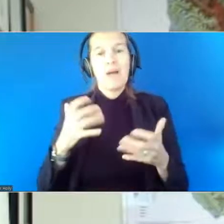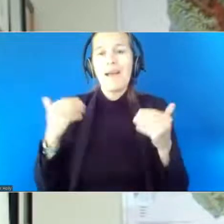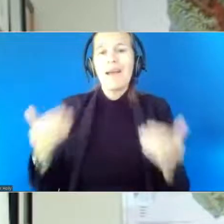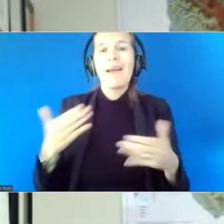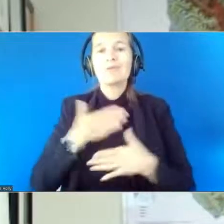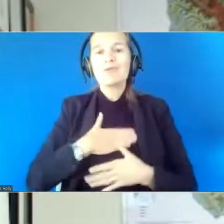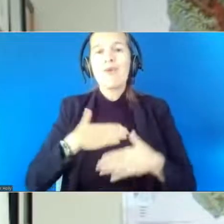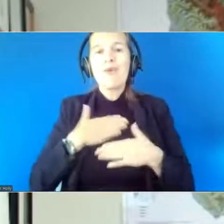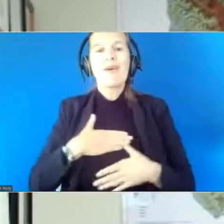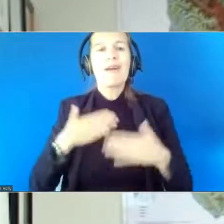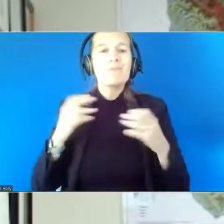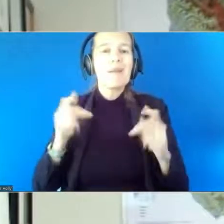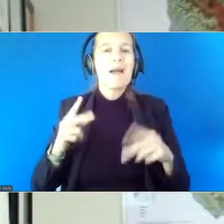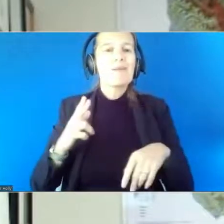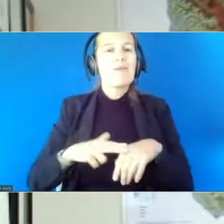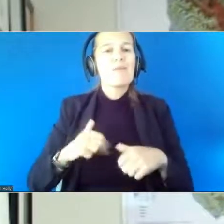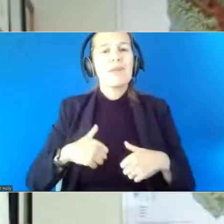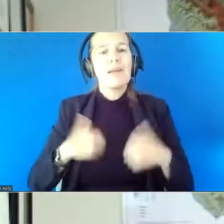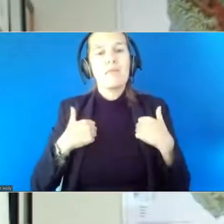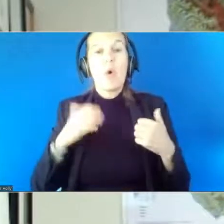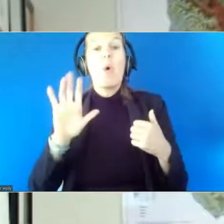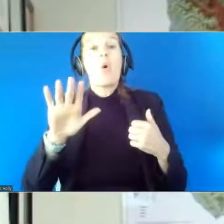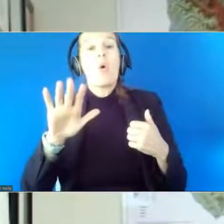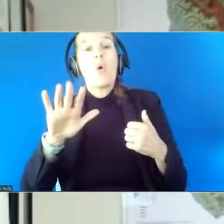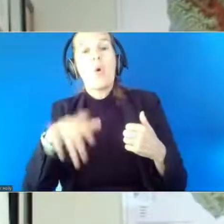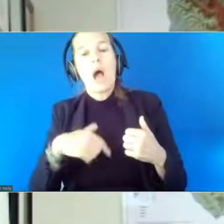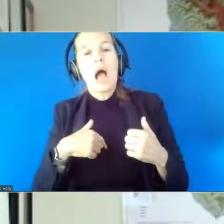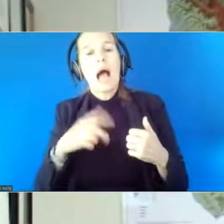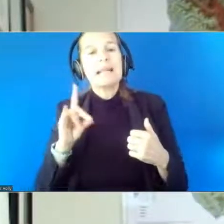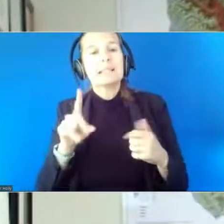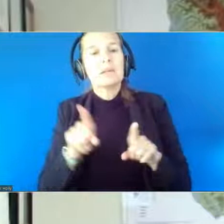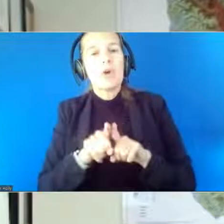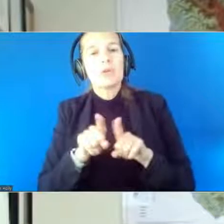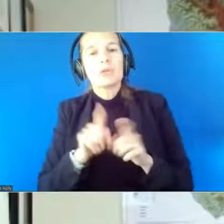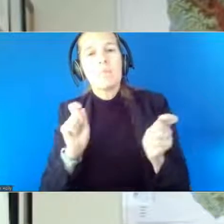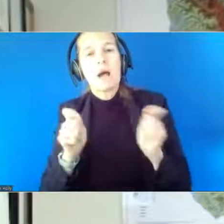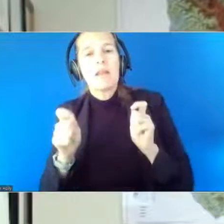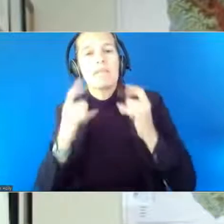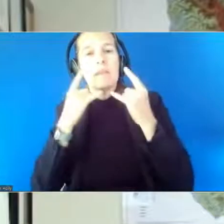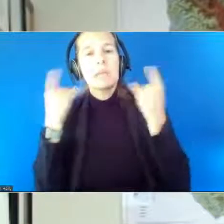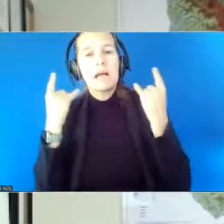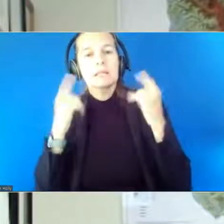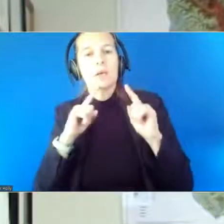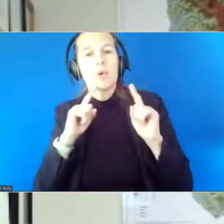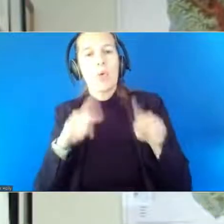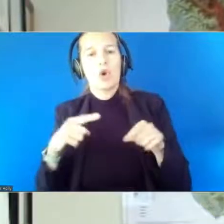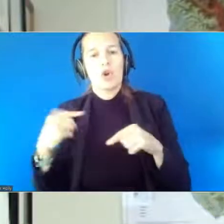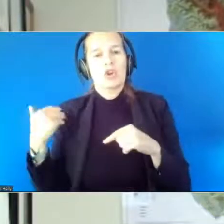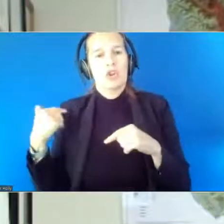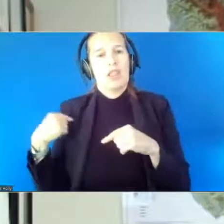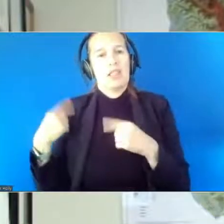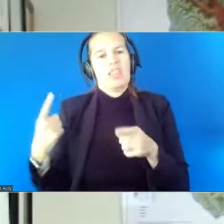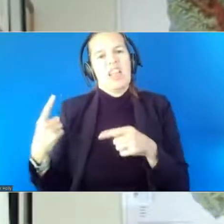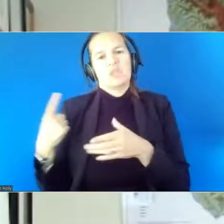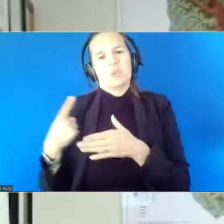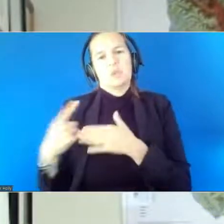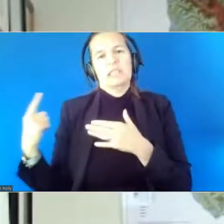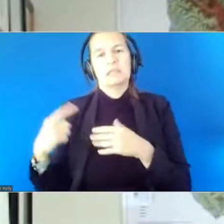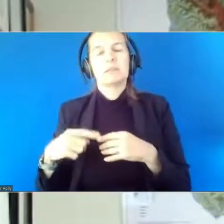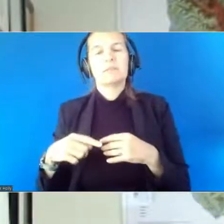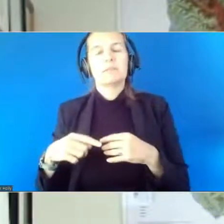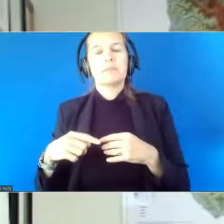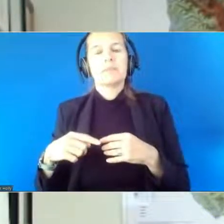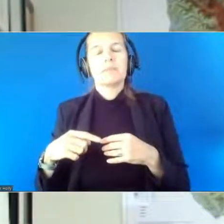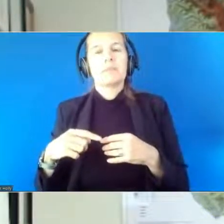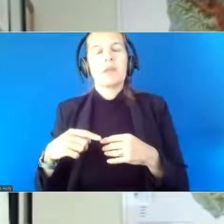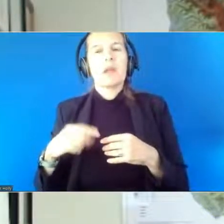want to enjoy. Oh, I should say, I also modified a masking order this past week, and that is, I mentioned it in the